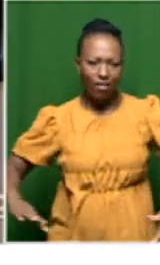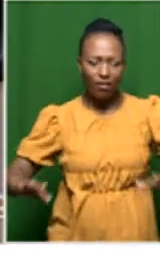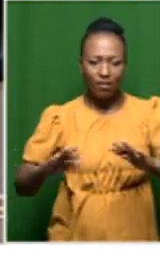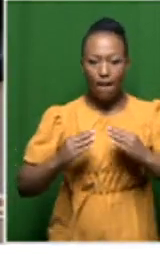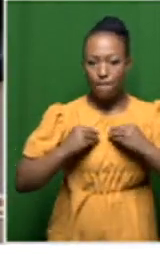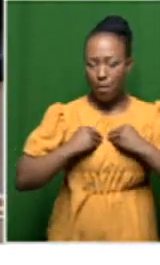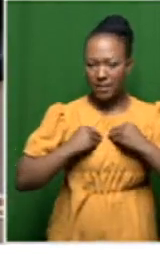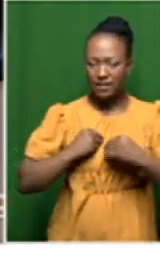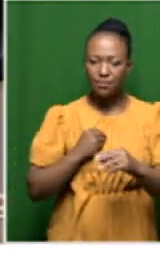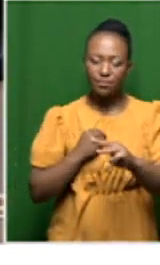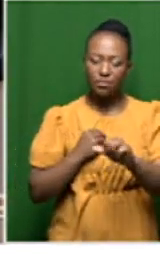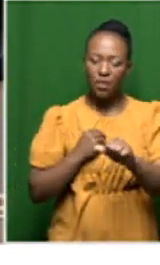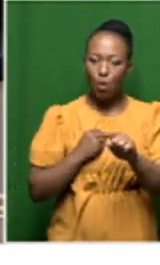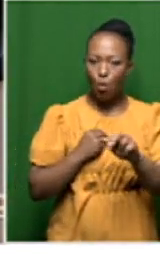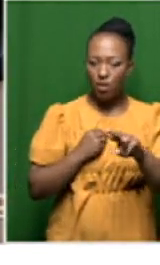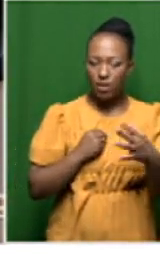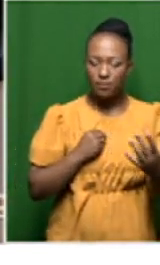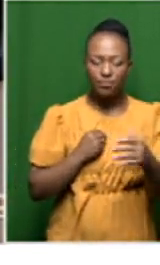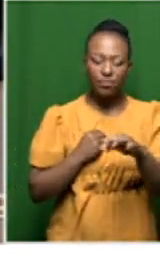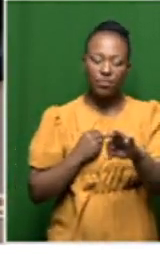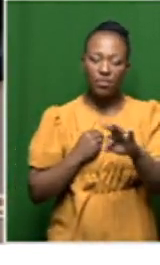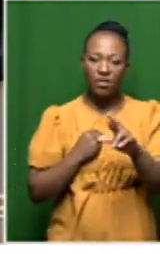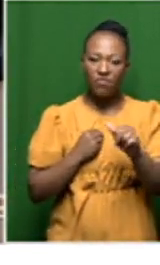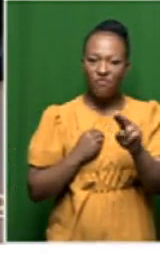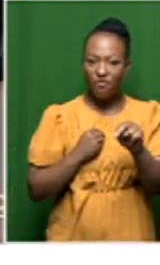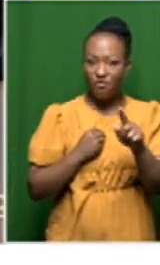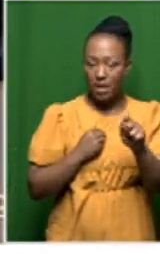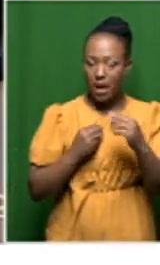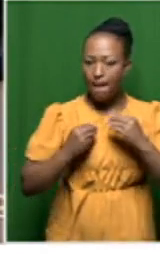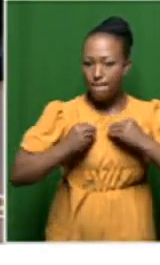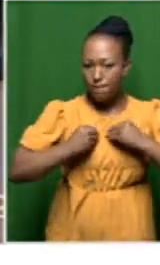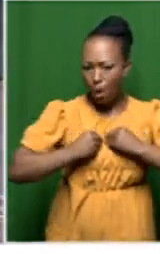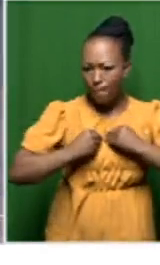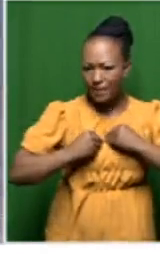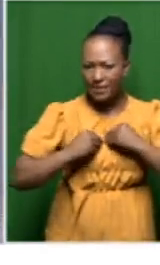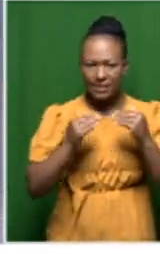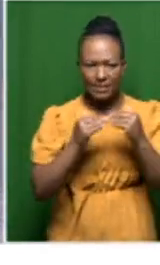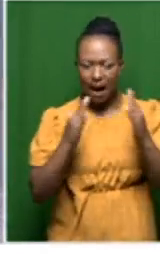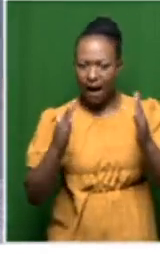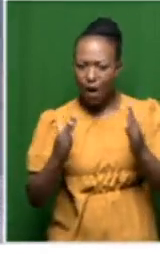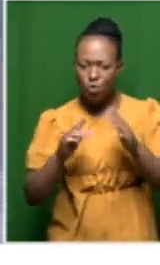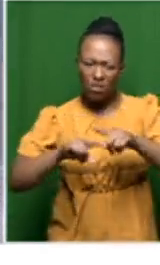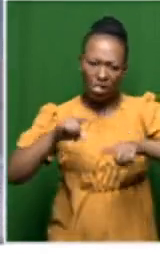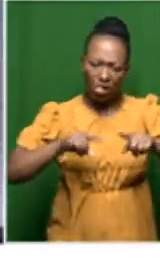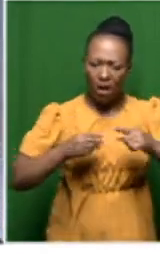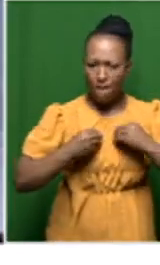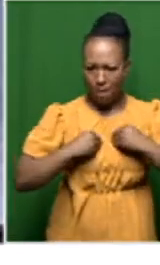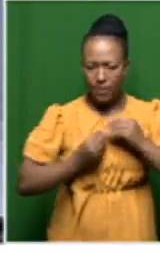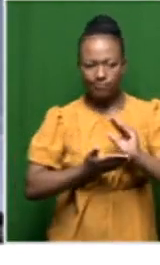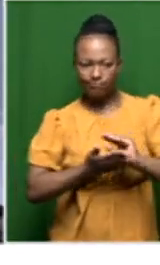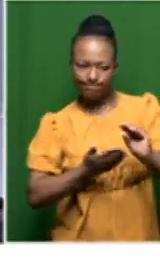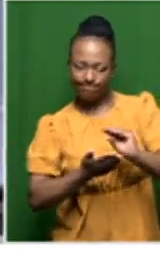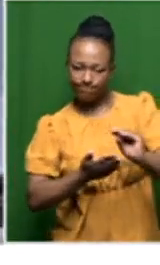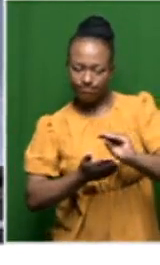that it is here. And that's exactly what we're talking about, is property, investment into this province. And this, of course, the